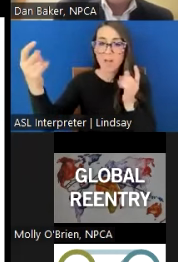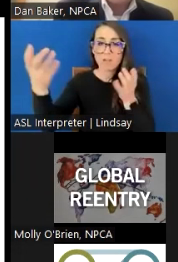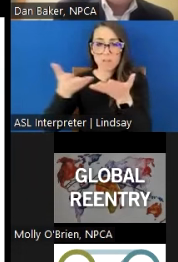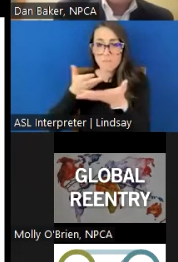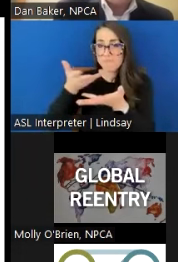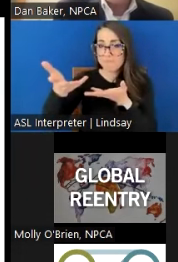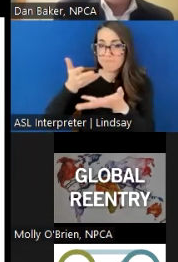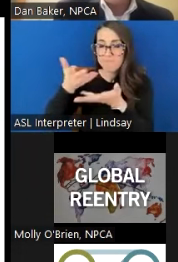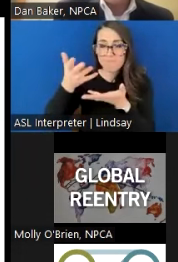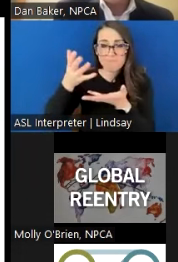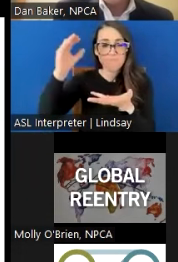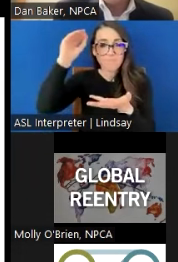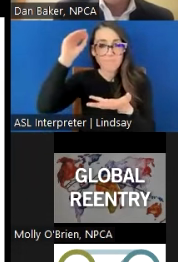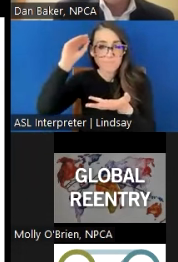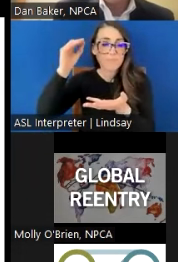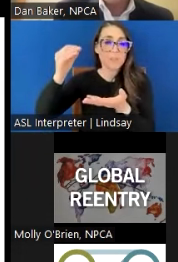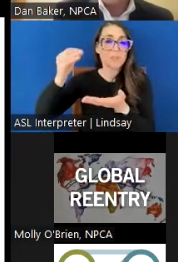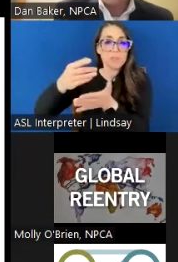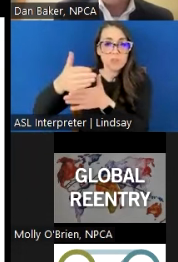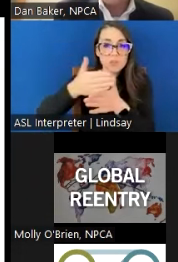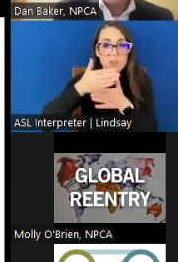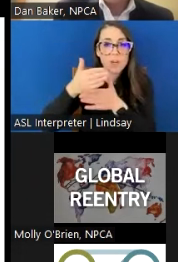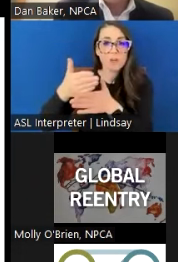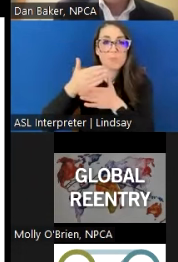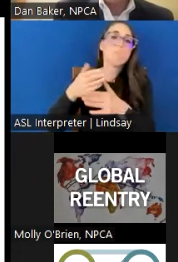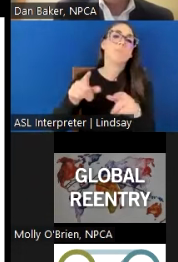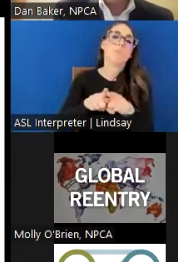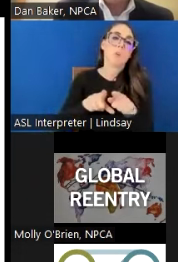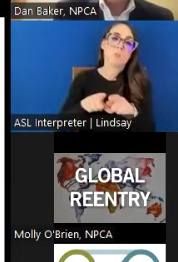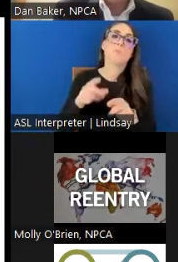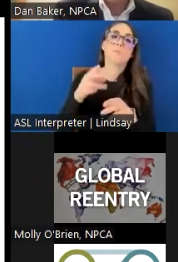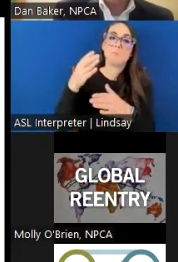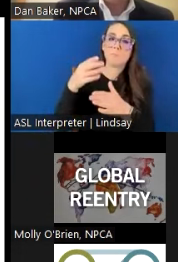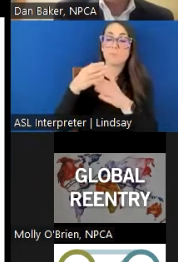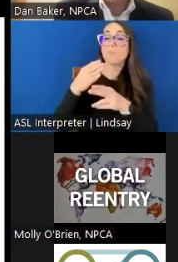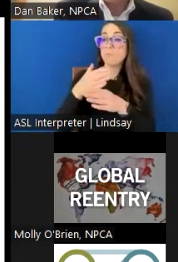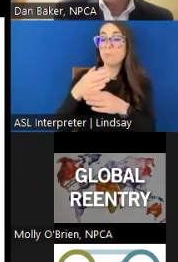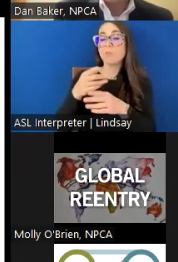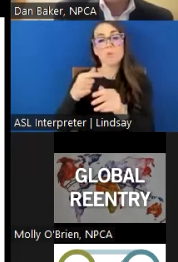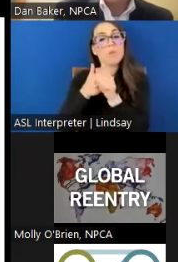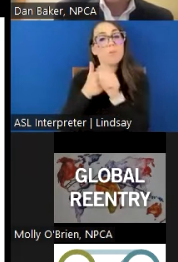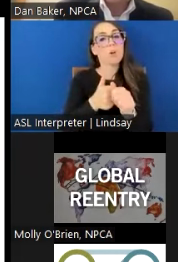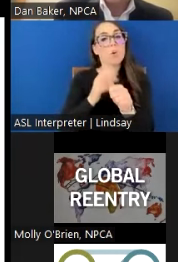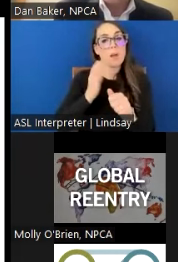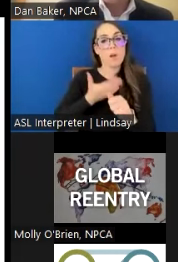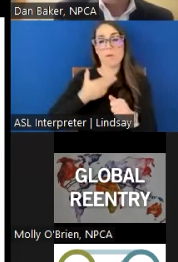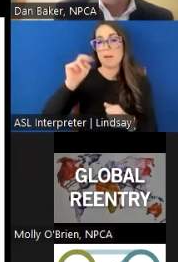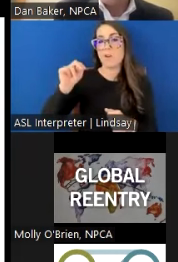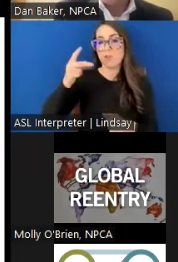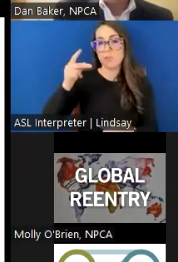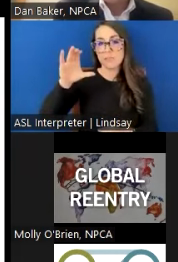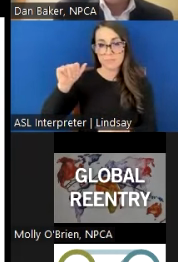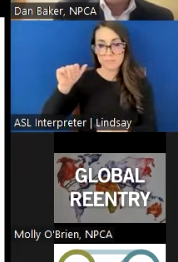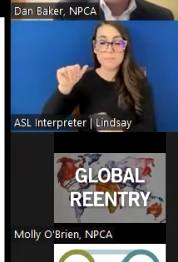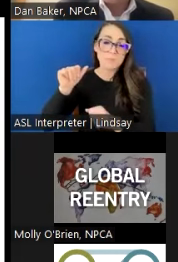Also, please follow at National Peace Corps Association on LinkedIn, if that is, again, a space that you